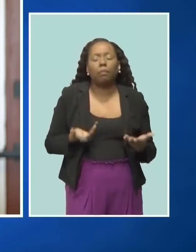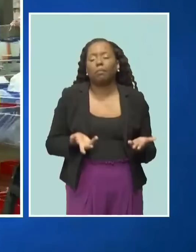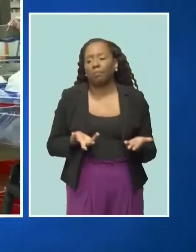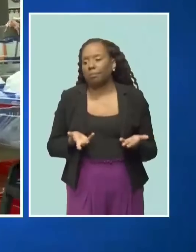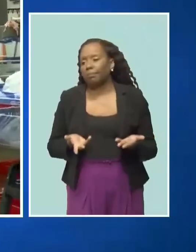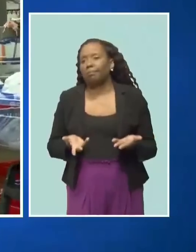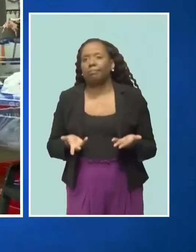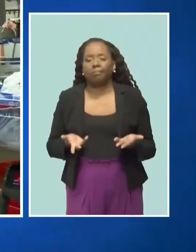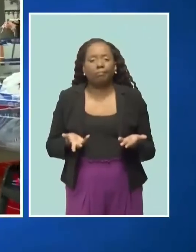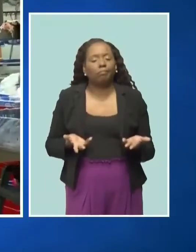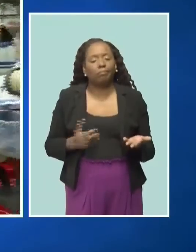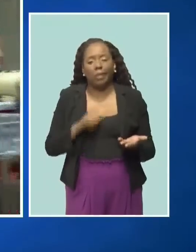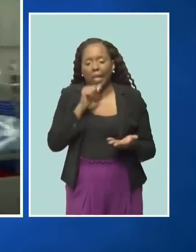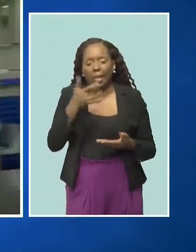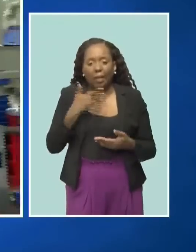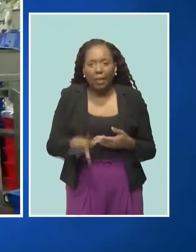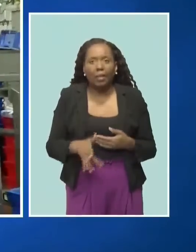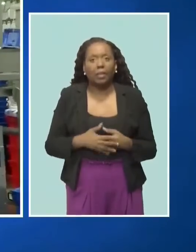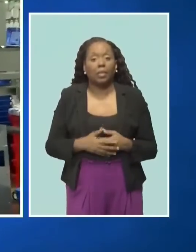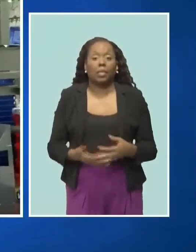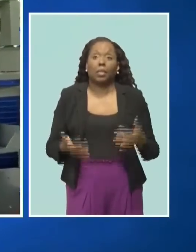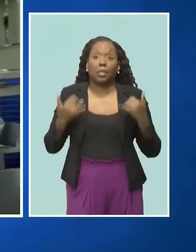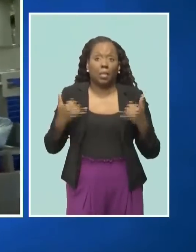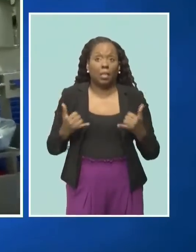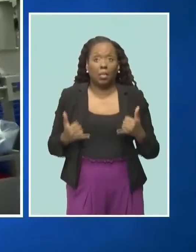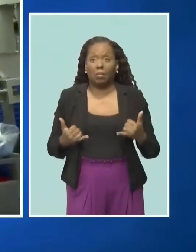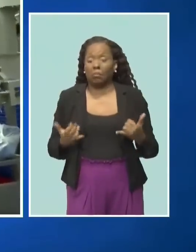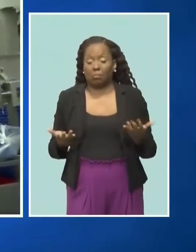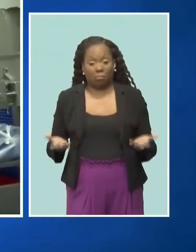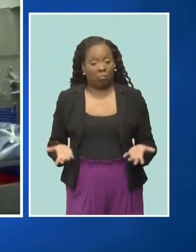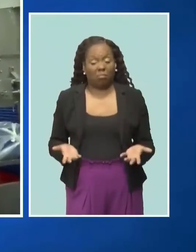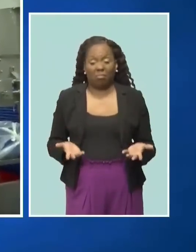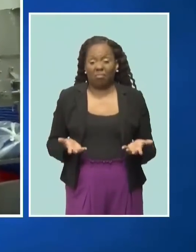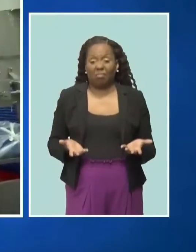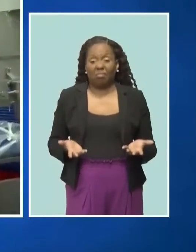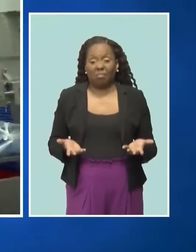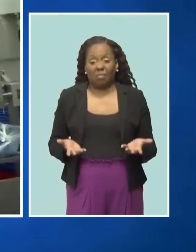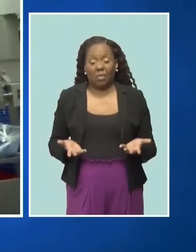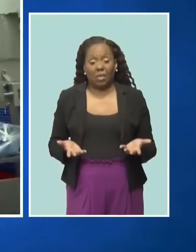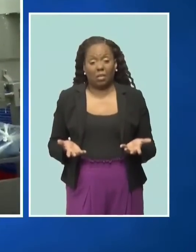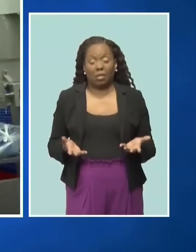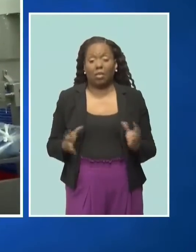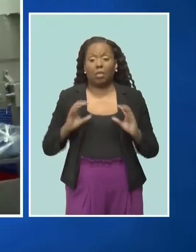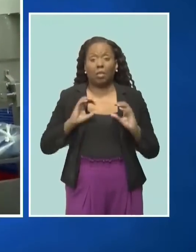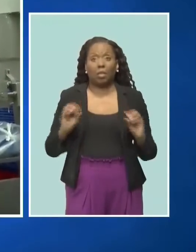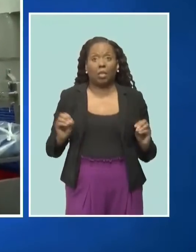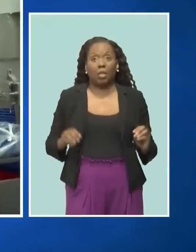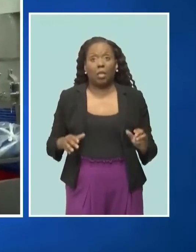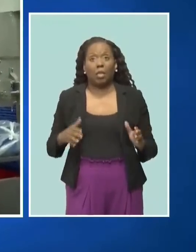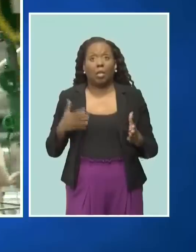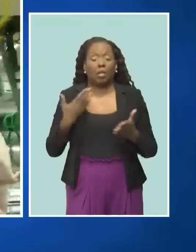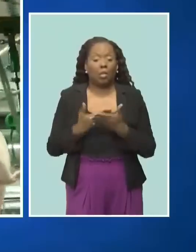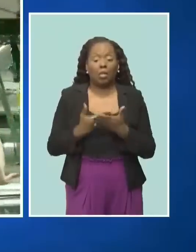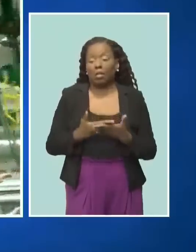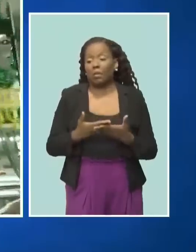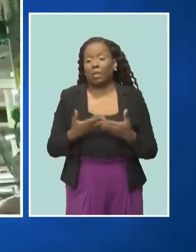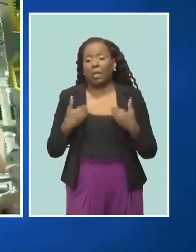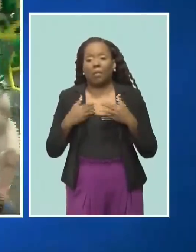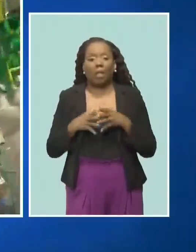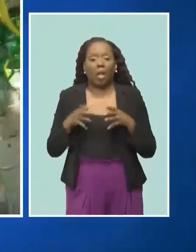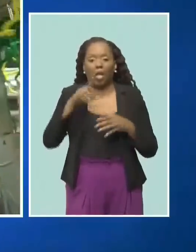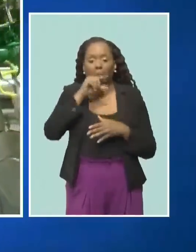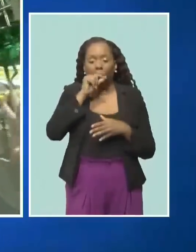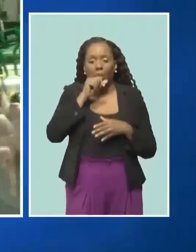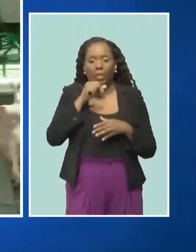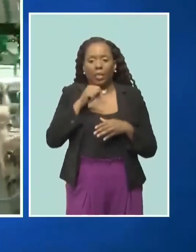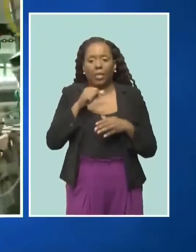and balances have proven that there is no evidence to support claims of a surplus of chicken in cold storage.